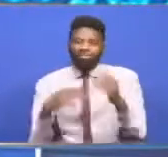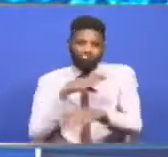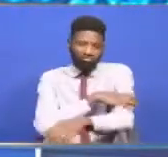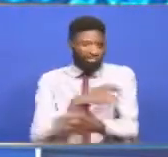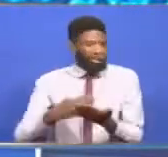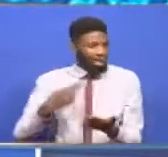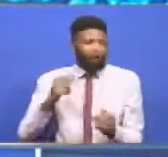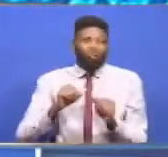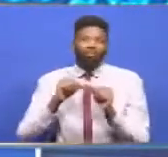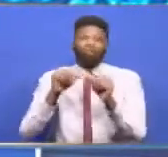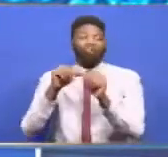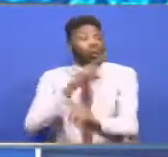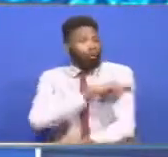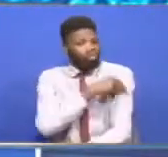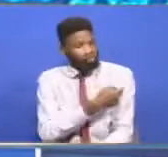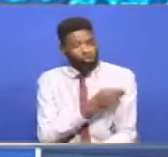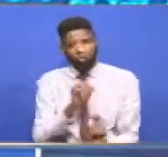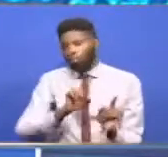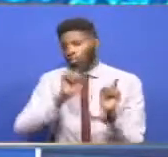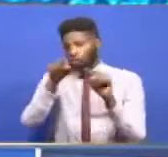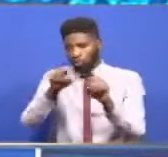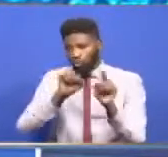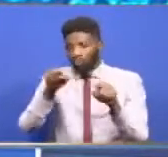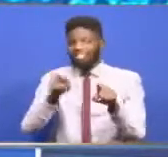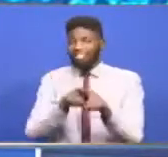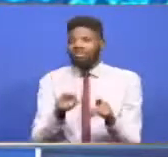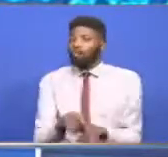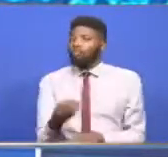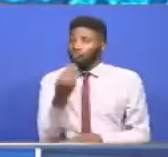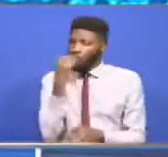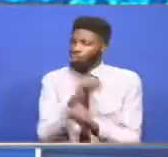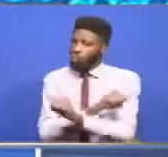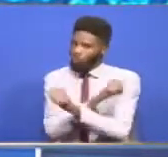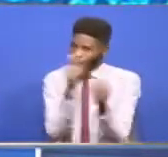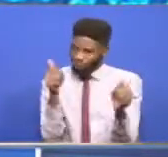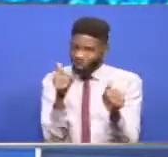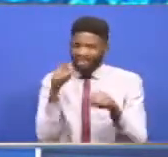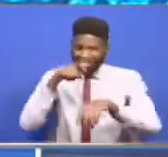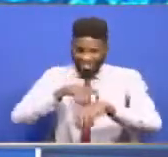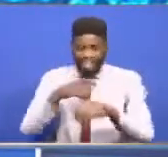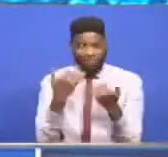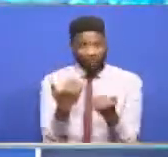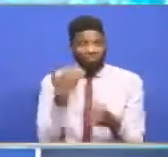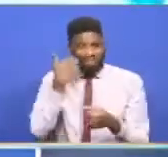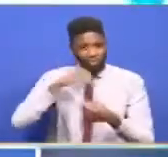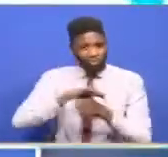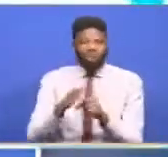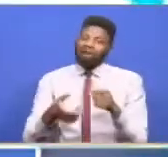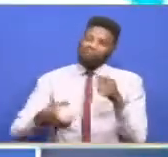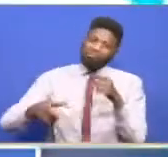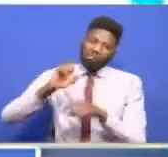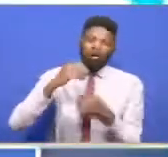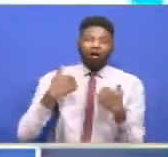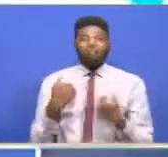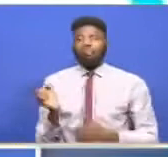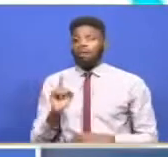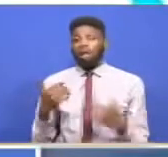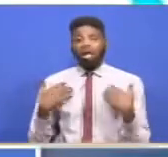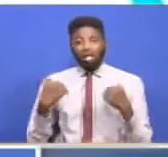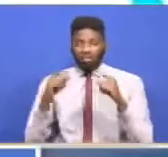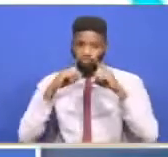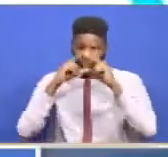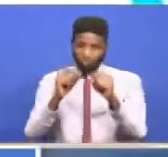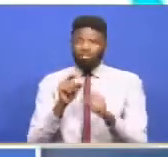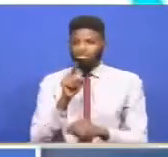their clinics and adhering to a healthy diet in the wake of surging COVID-19 cases. The ministry says such measures will